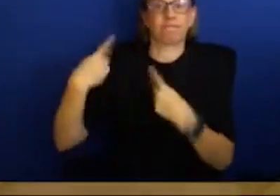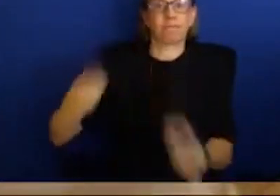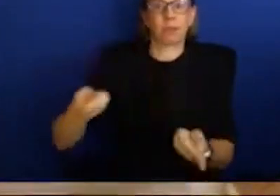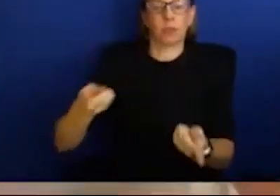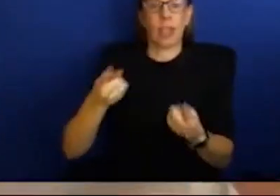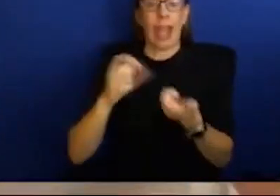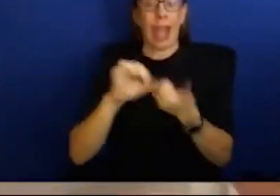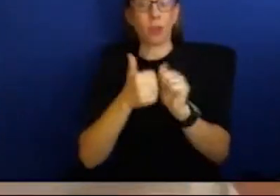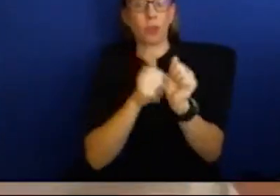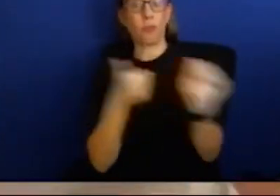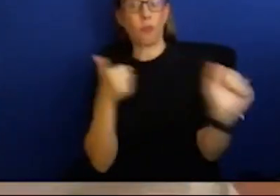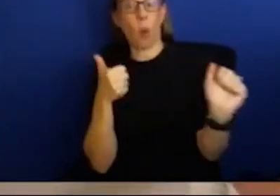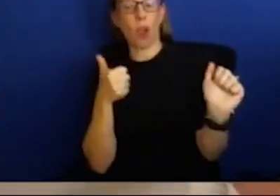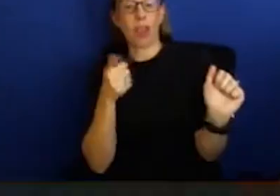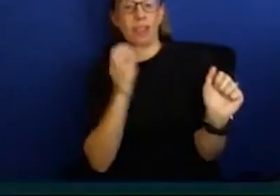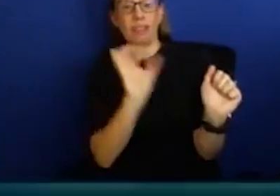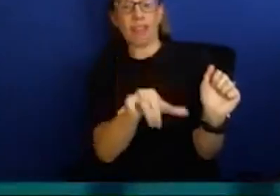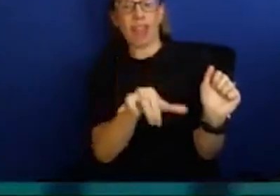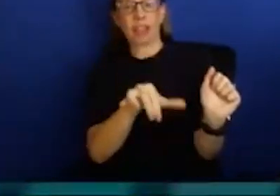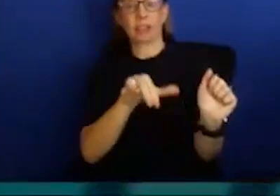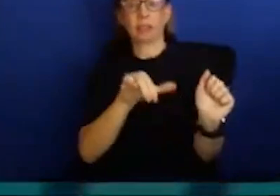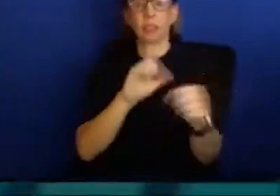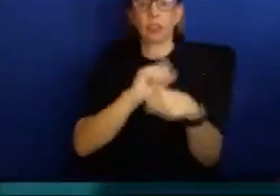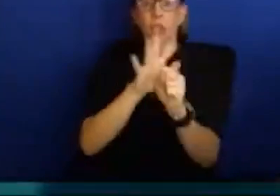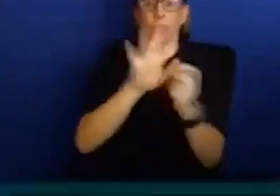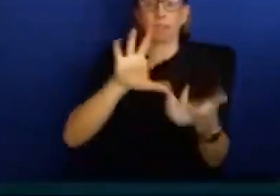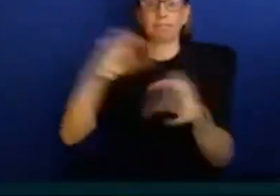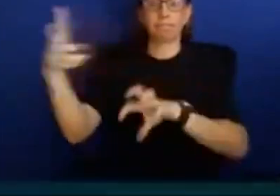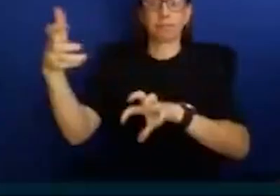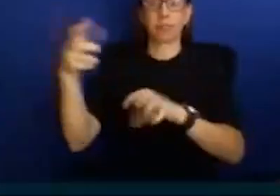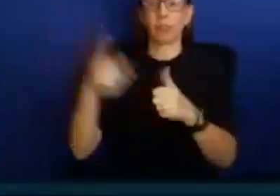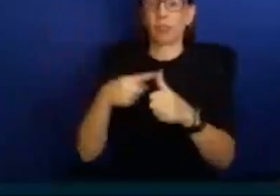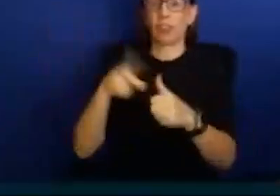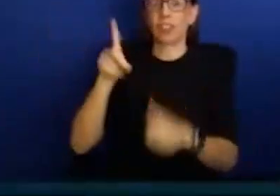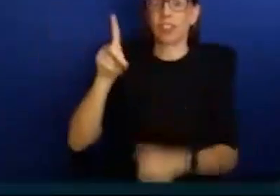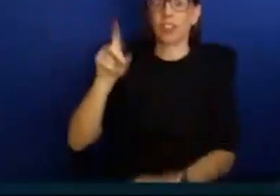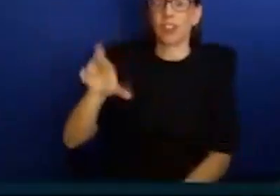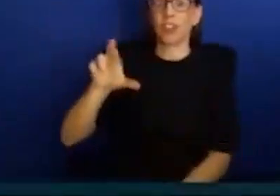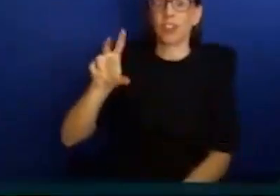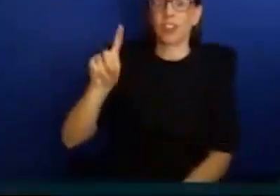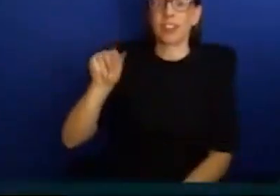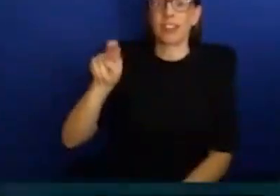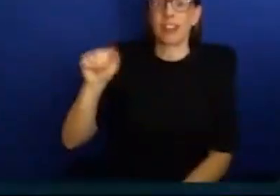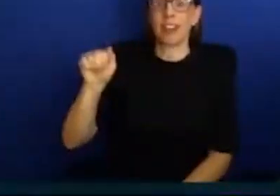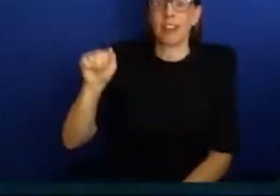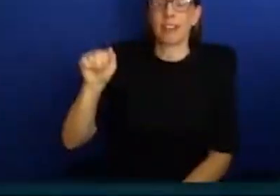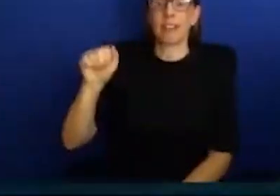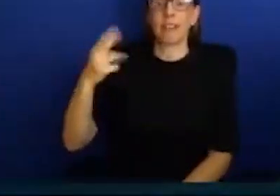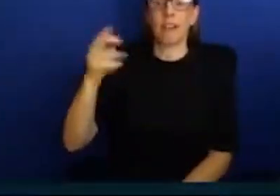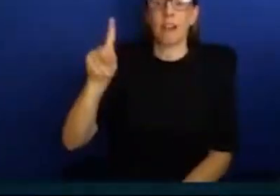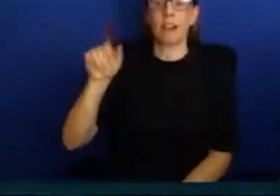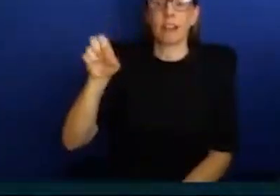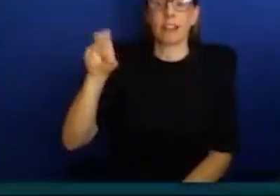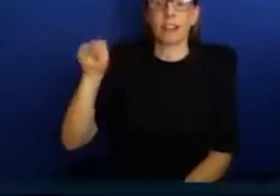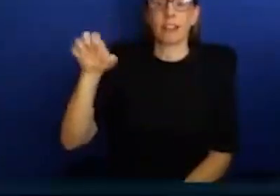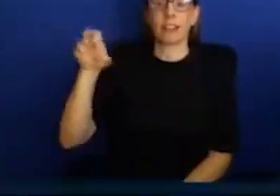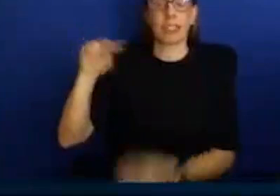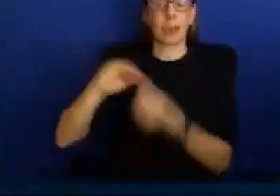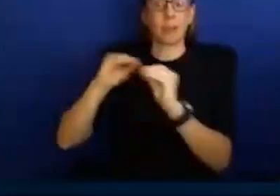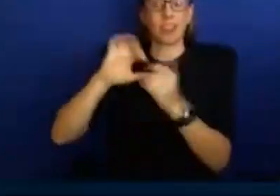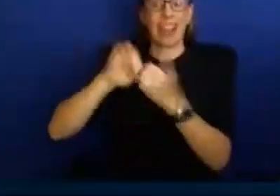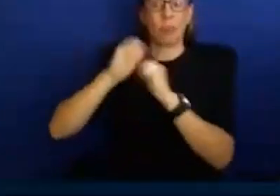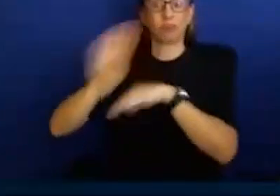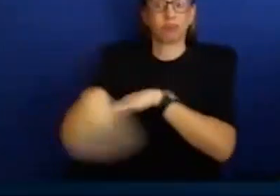up in COVID chaos. But first, Dr. Dana Hawkinson joins us this morning. Good morning to you. How did we do overnight? Hi. You know, we're